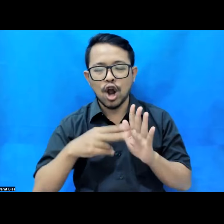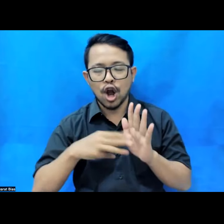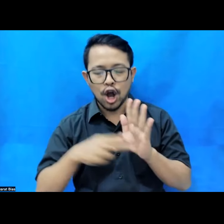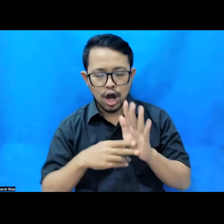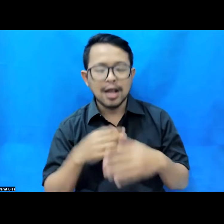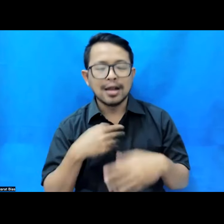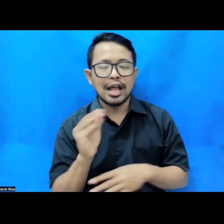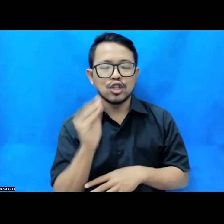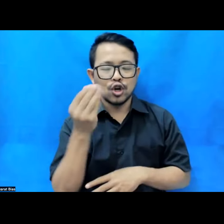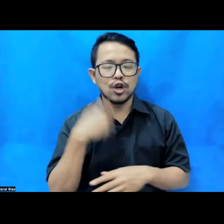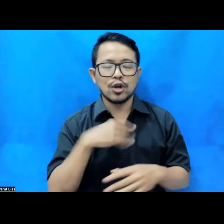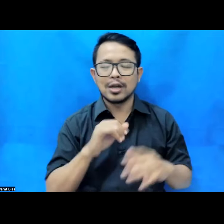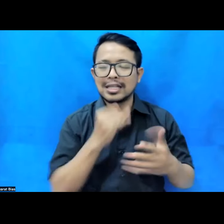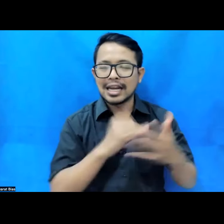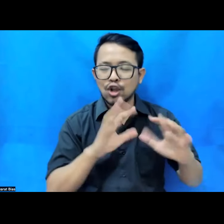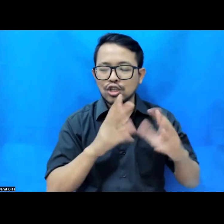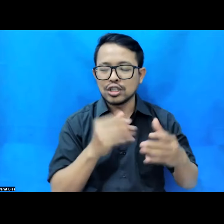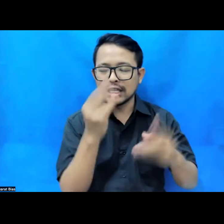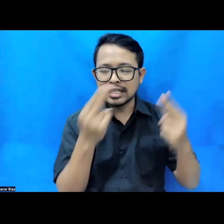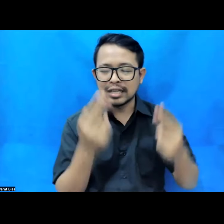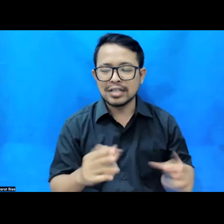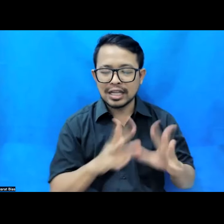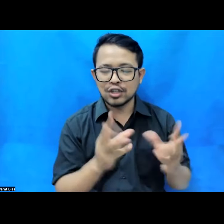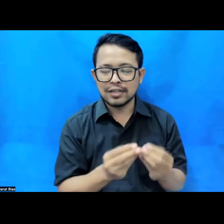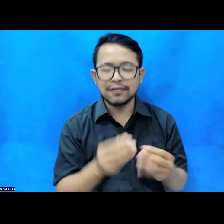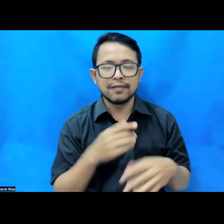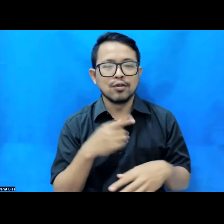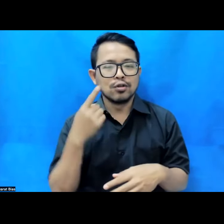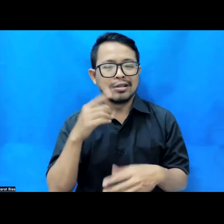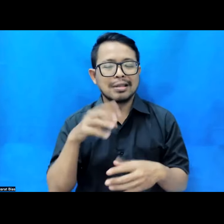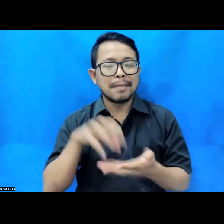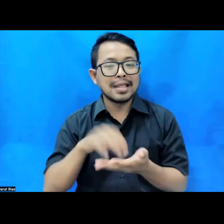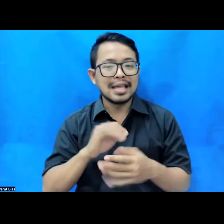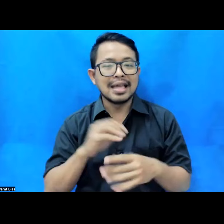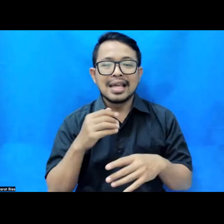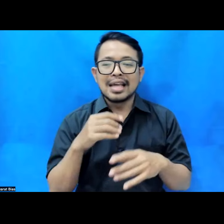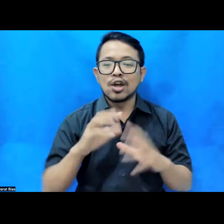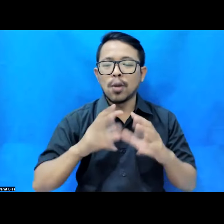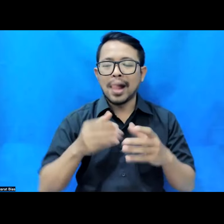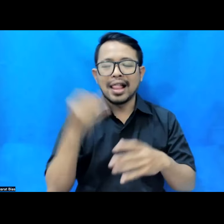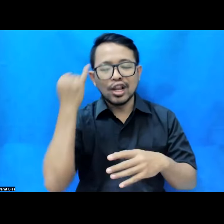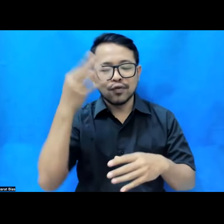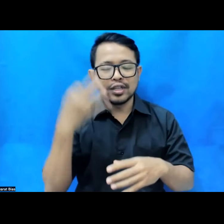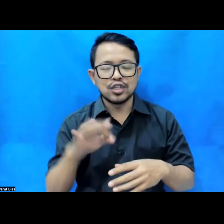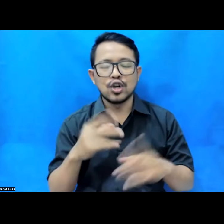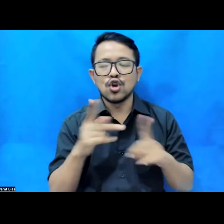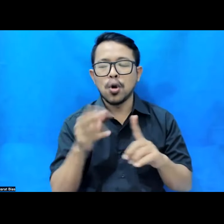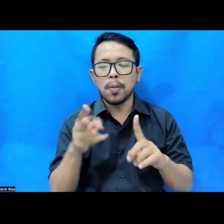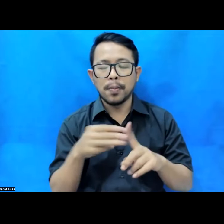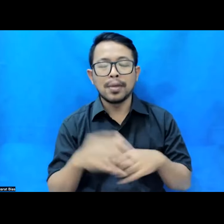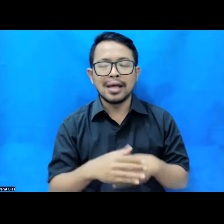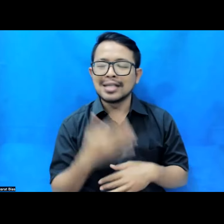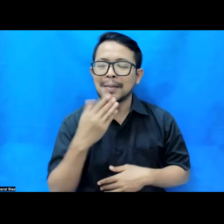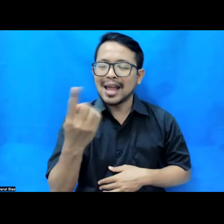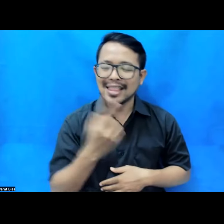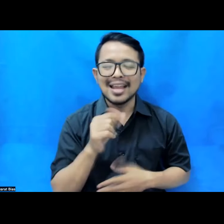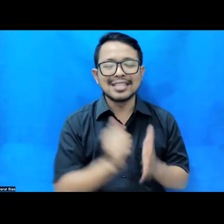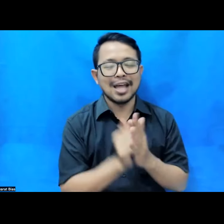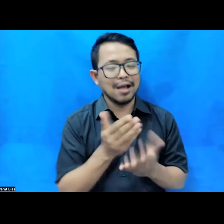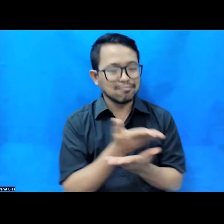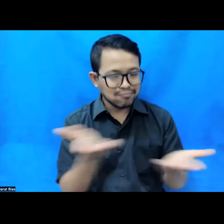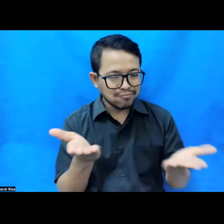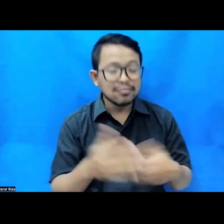And it's also my great pleasure to welcome you all to this fantastic event. And I'd like to begin by giving you just a very quick